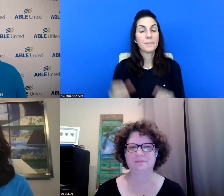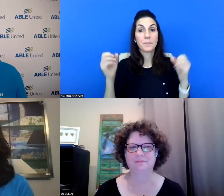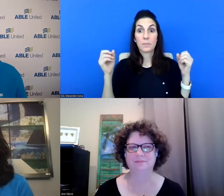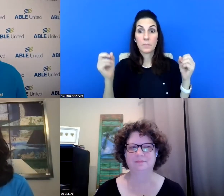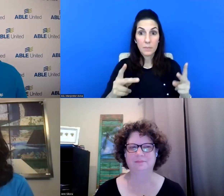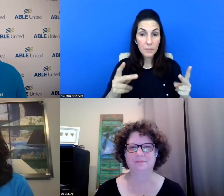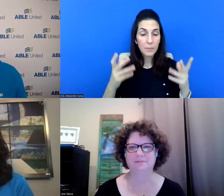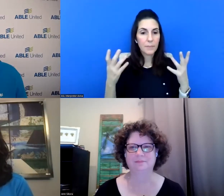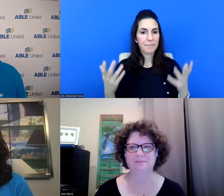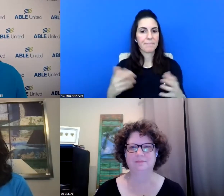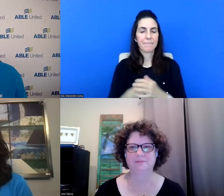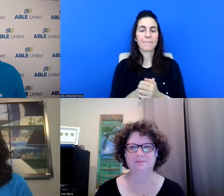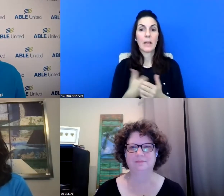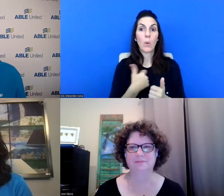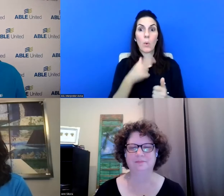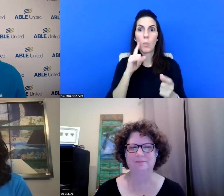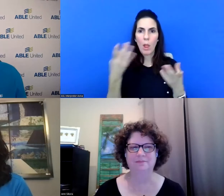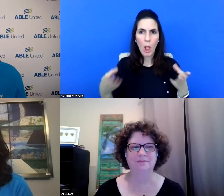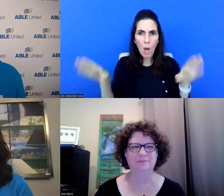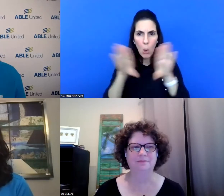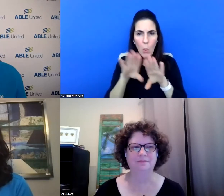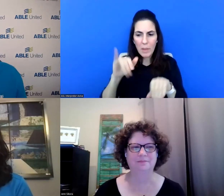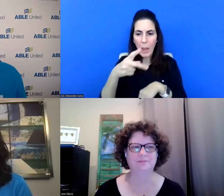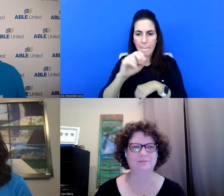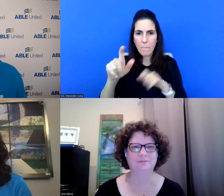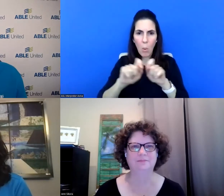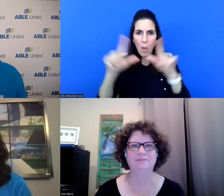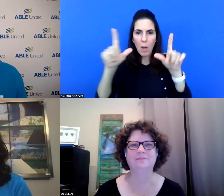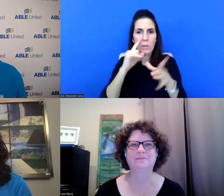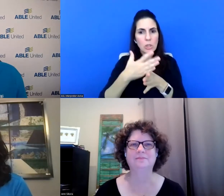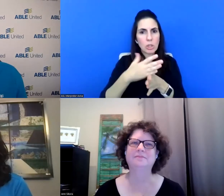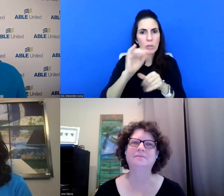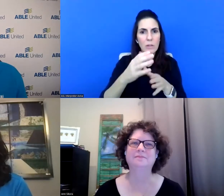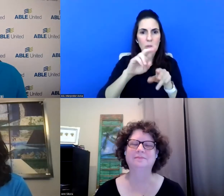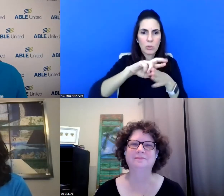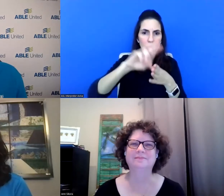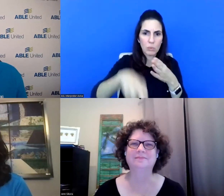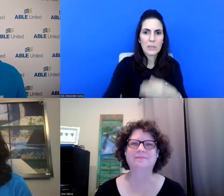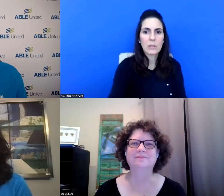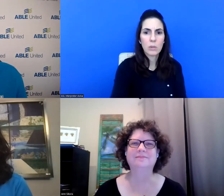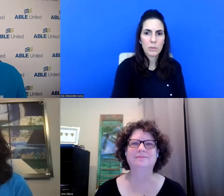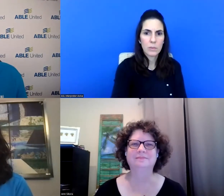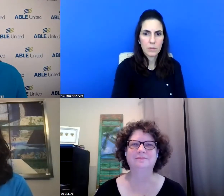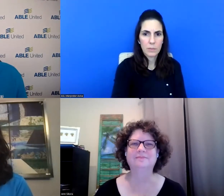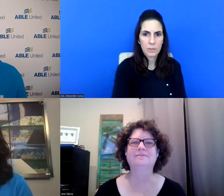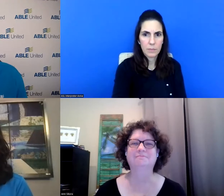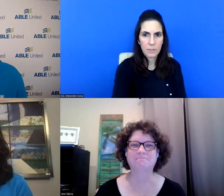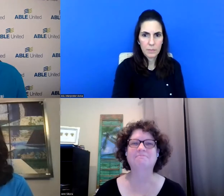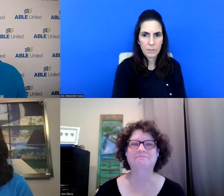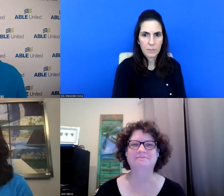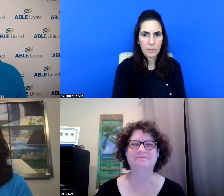Okay. We're going to go ahead and close that poll and share those results with you guys on screen. Okay, so